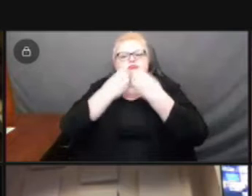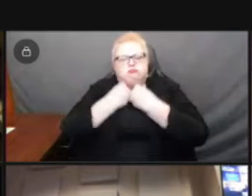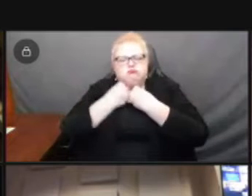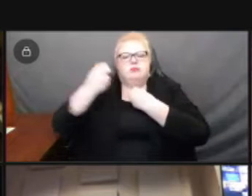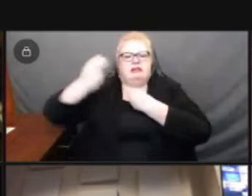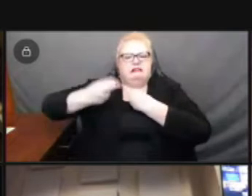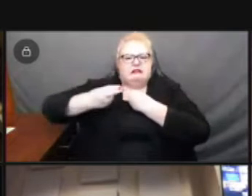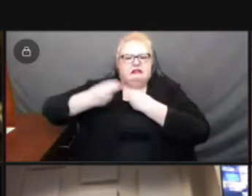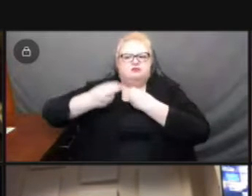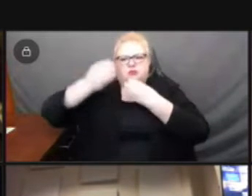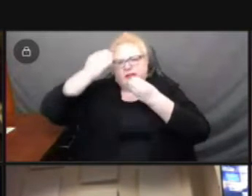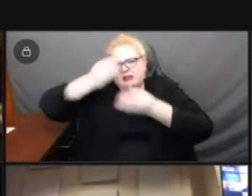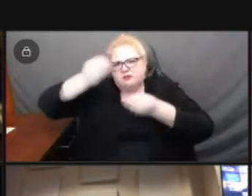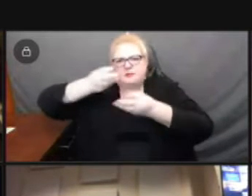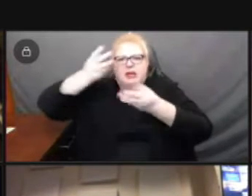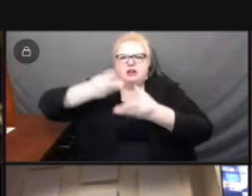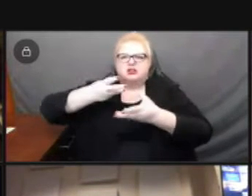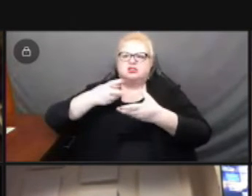the person,